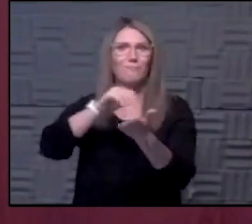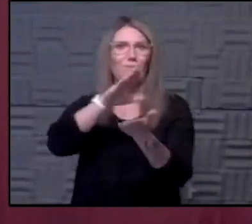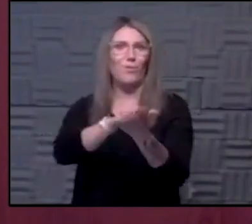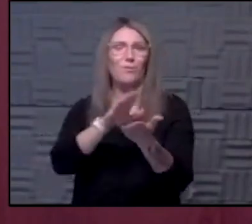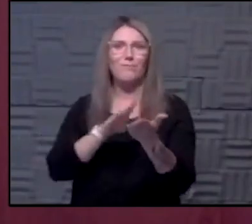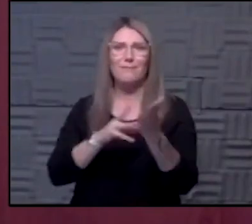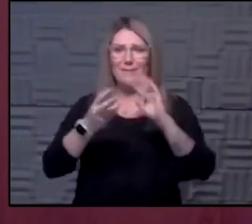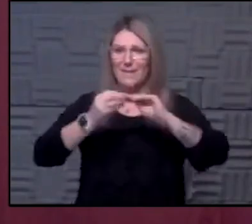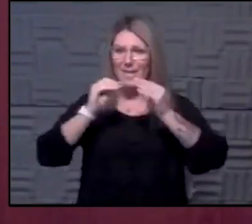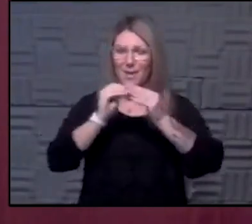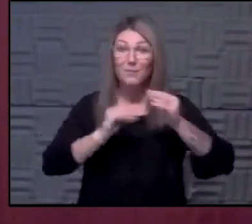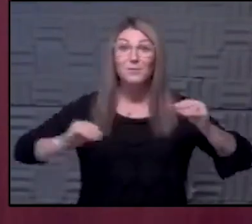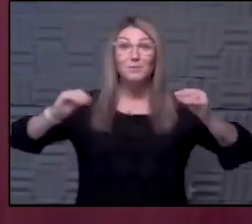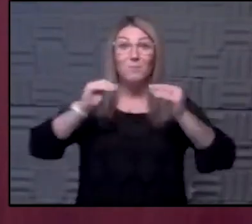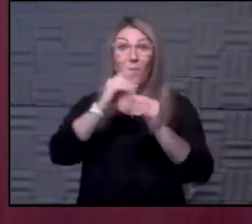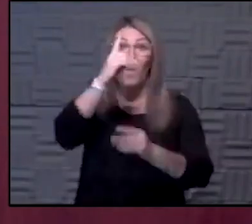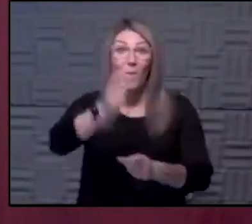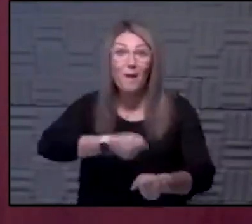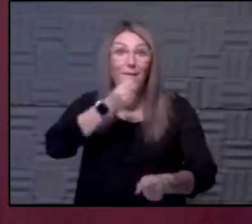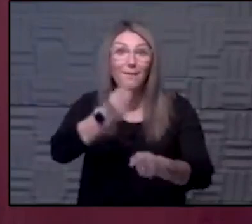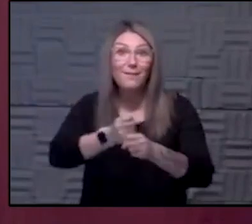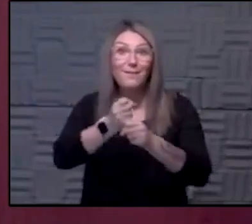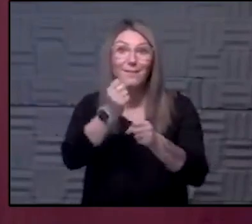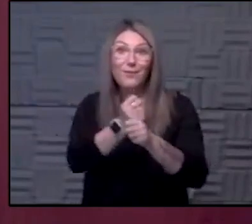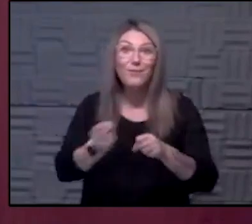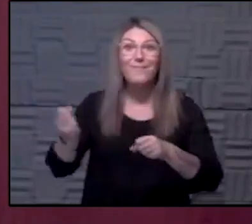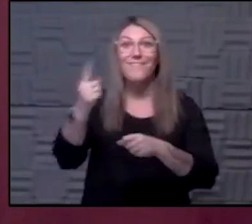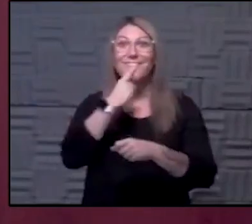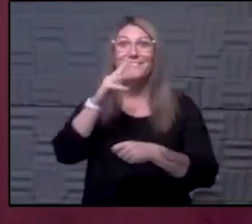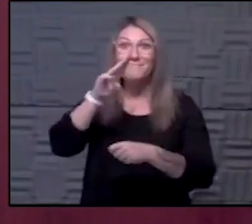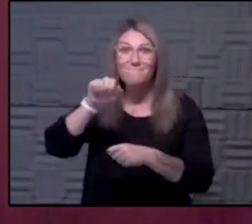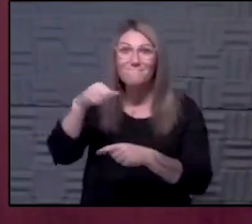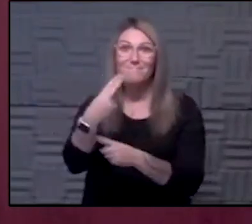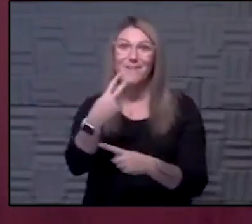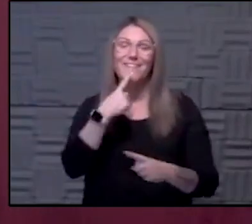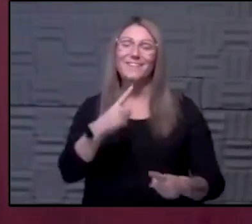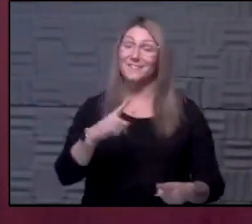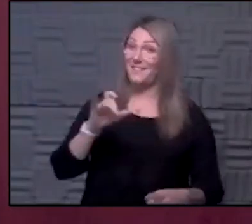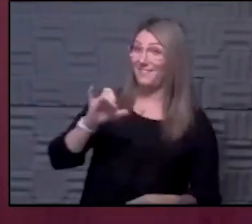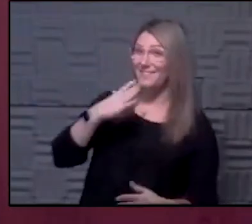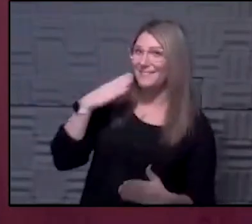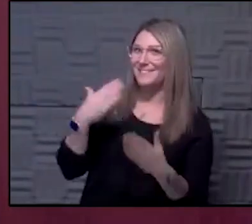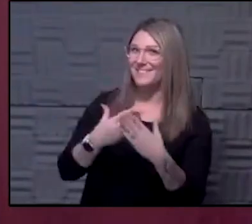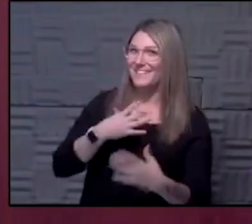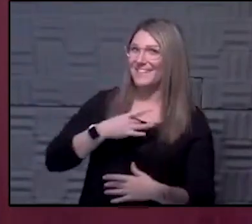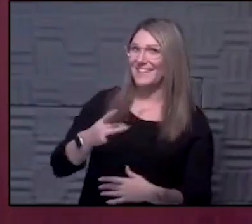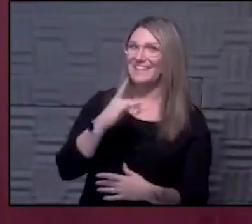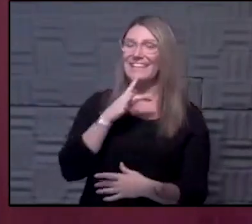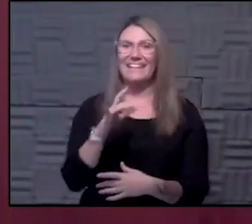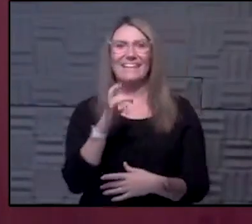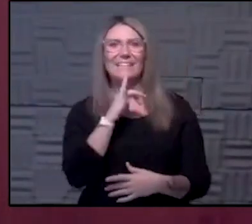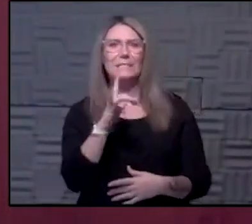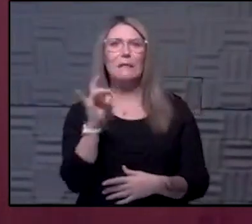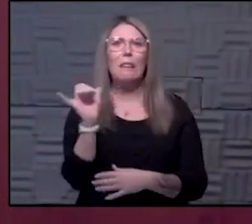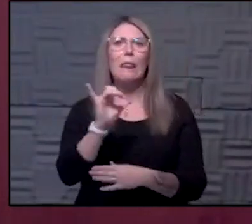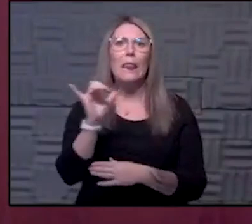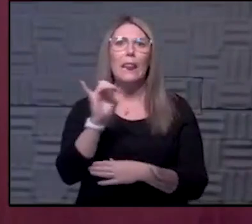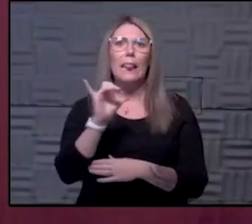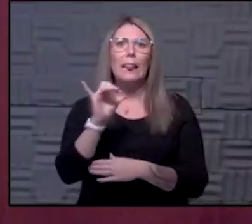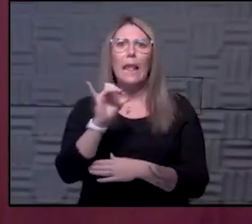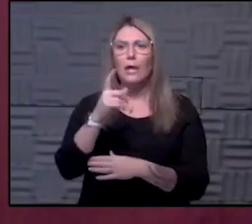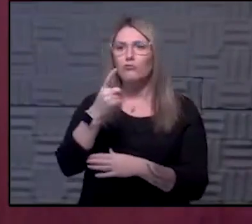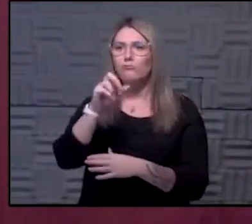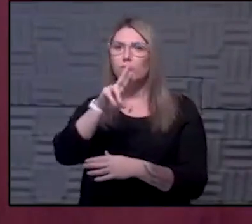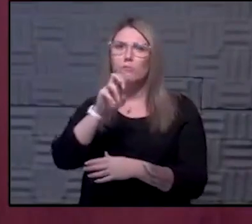lasted more than a year into another March. That's pretty good, Cody. I like that. It's like Groundhog Day all over again. Yeah, that's